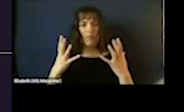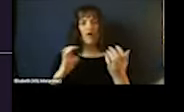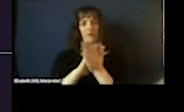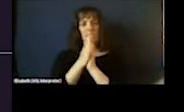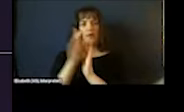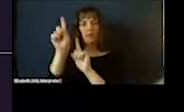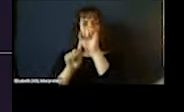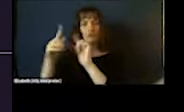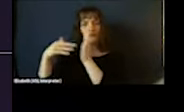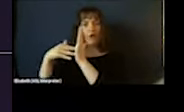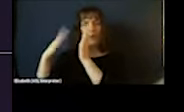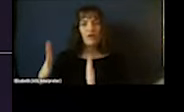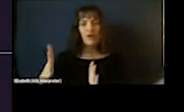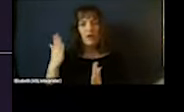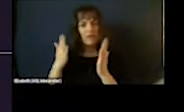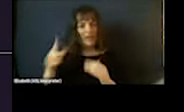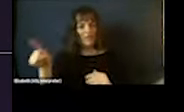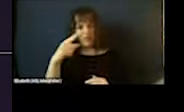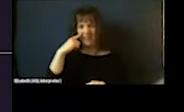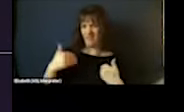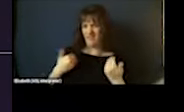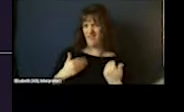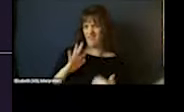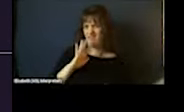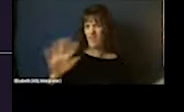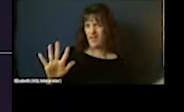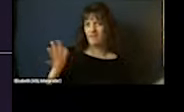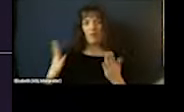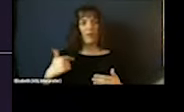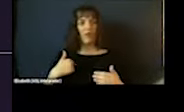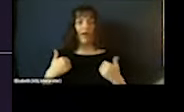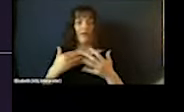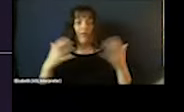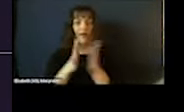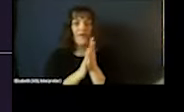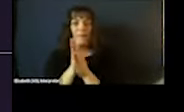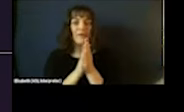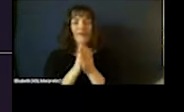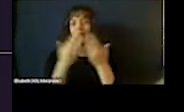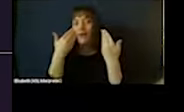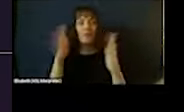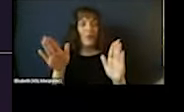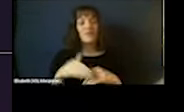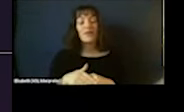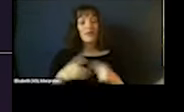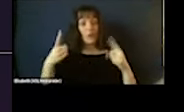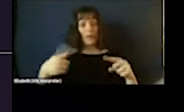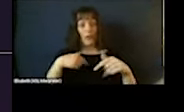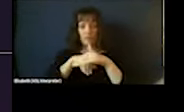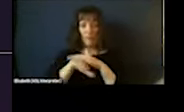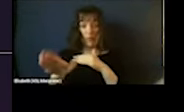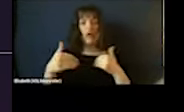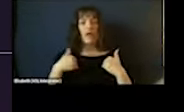that's pretty young. Maybe I was an ambitious child, I don't know. So I was visually impaired from birth. I was born